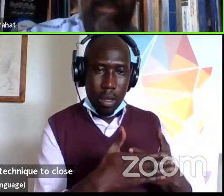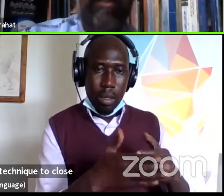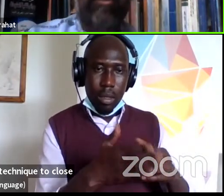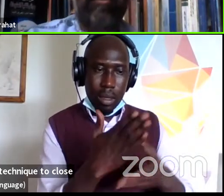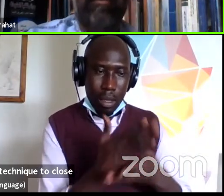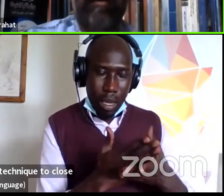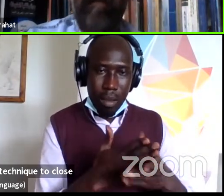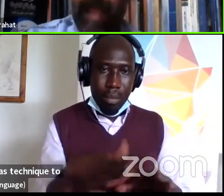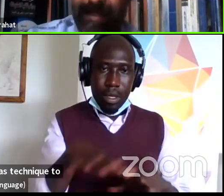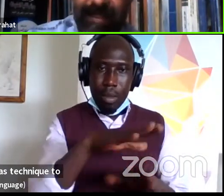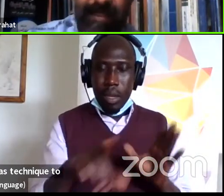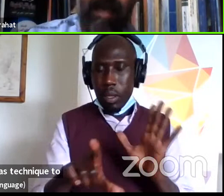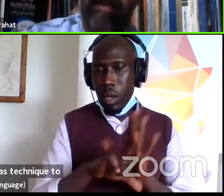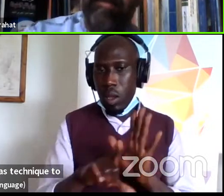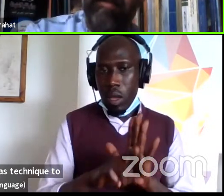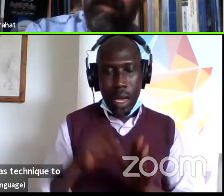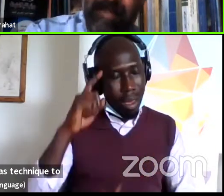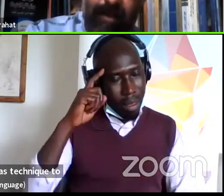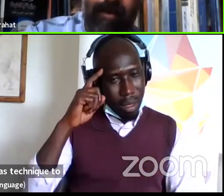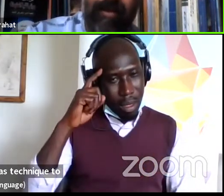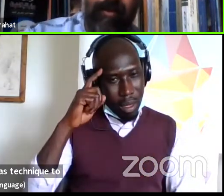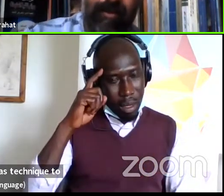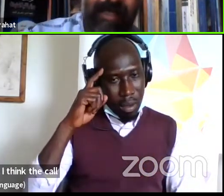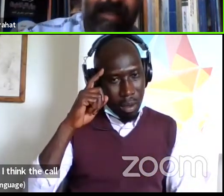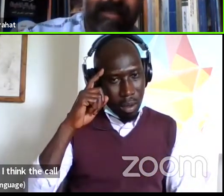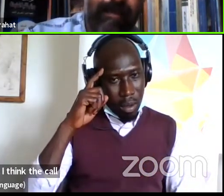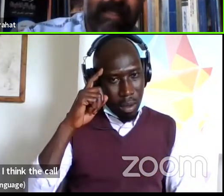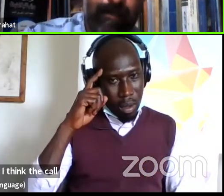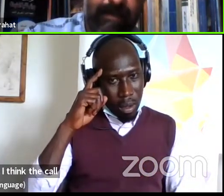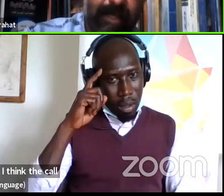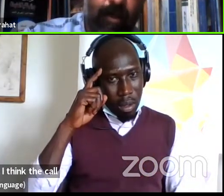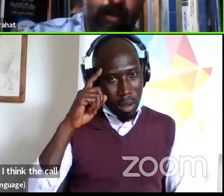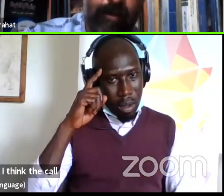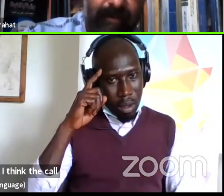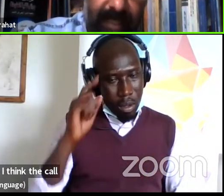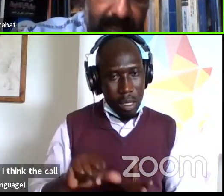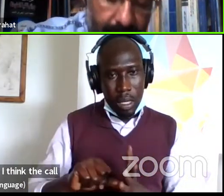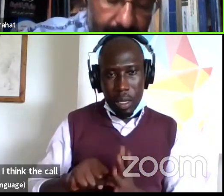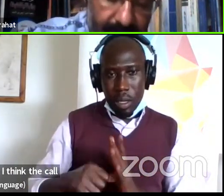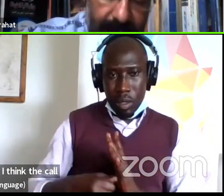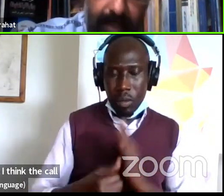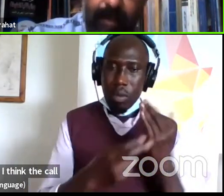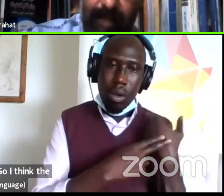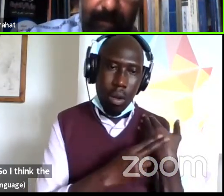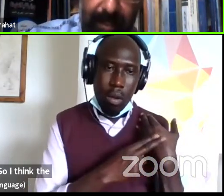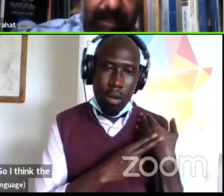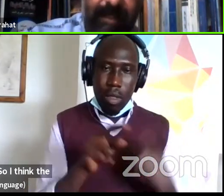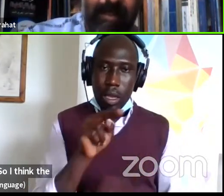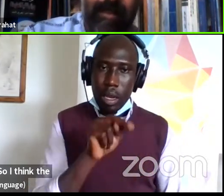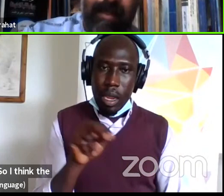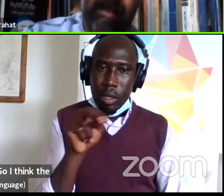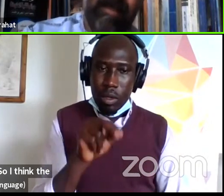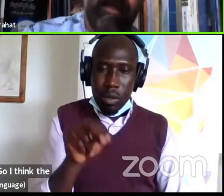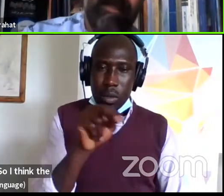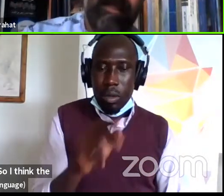legally. So I think the course or the role of the national course will